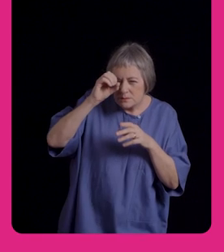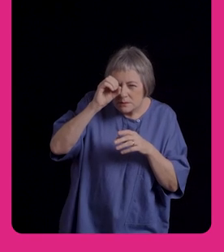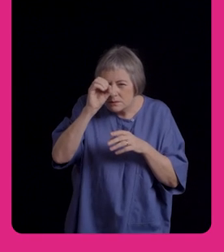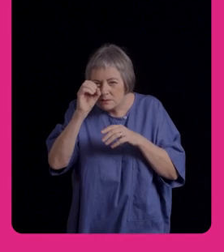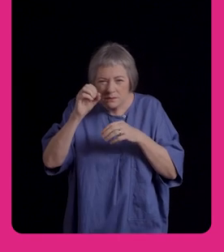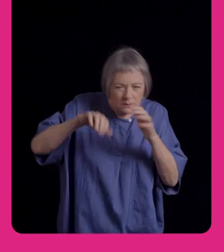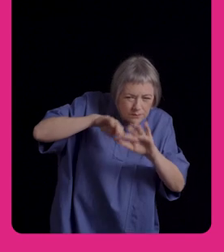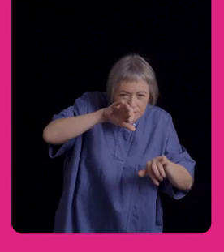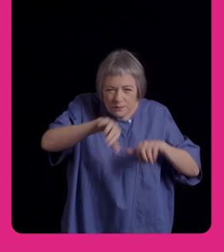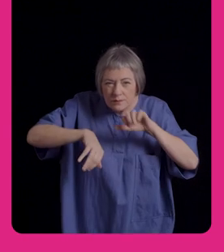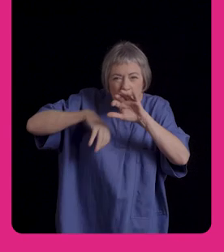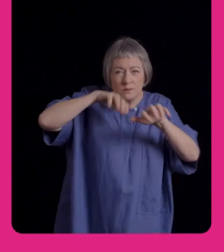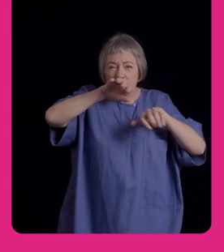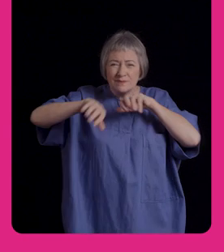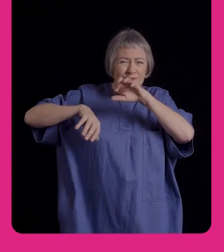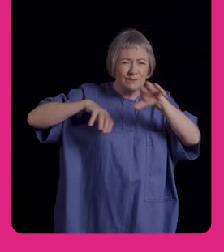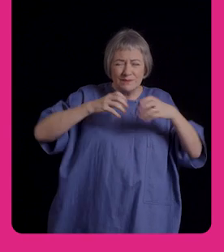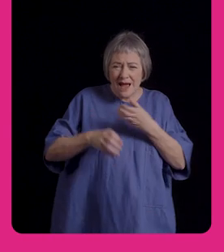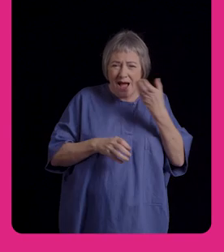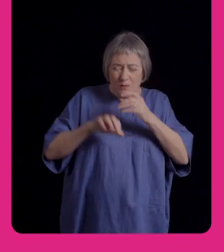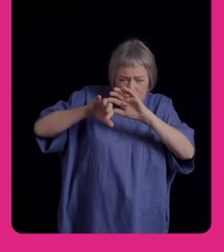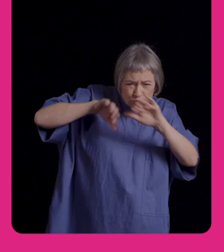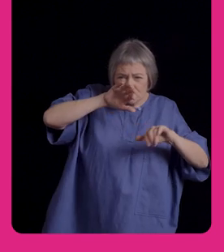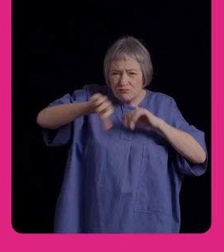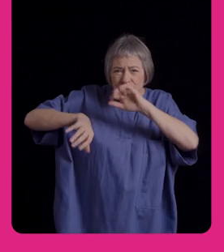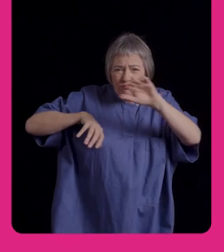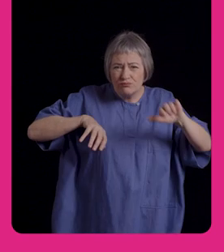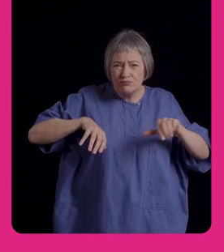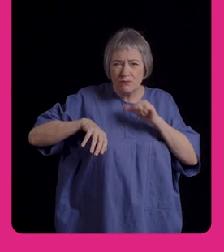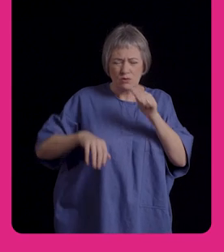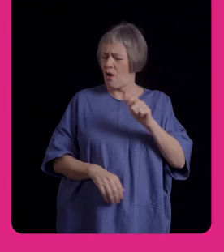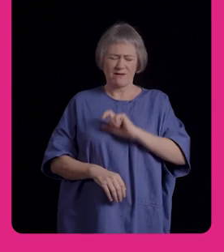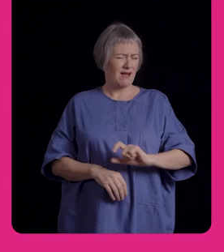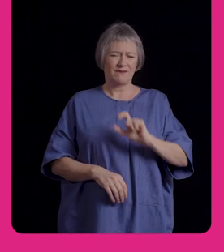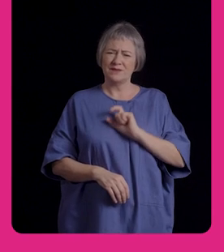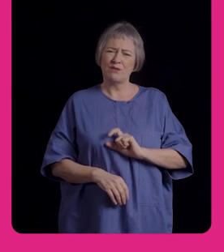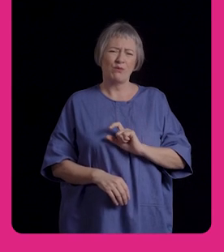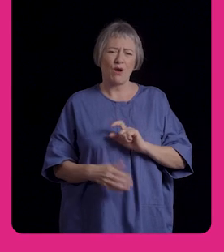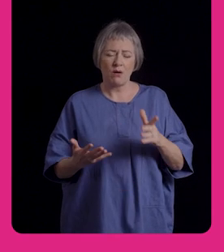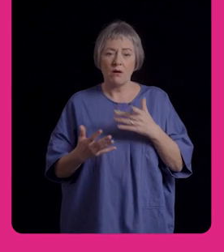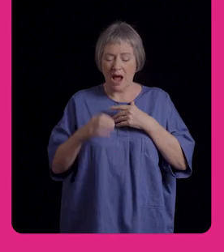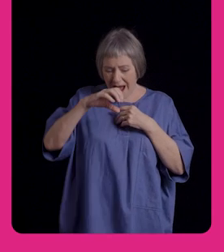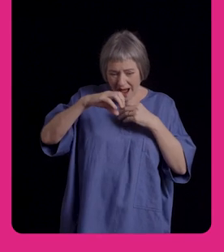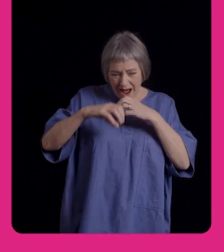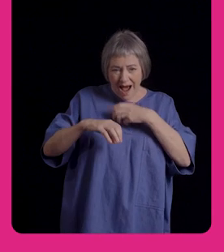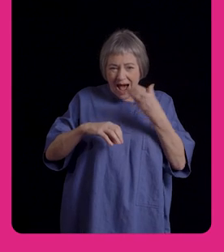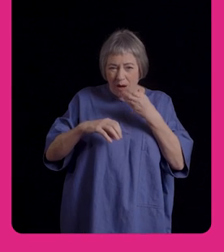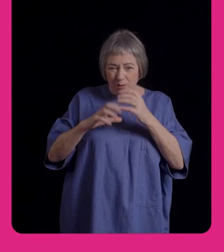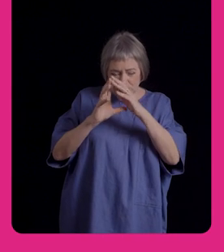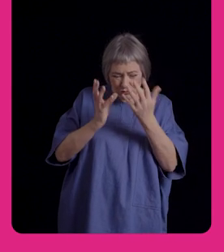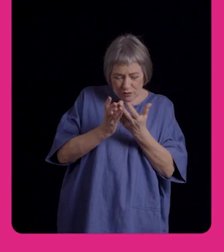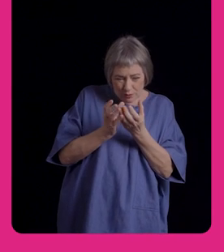and squirm around in this load of apples, and it's not very comfortable because although apples are round